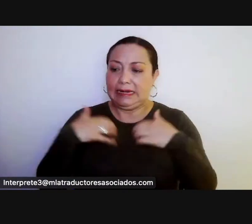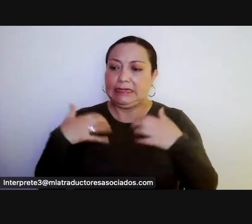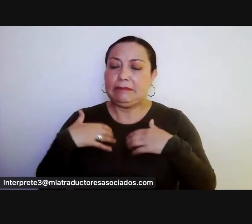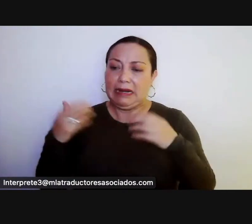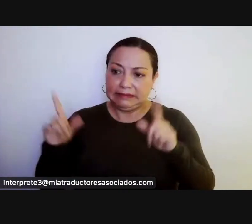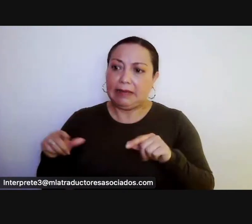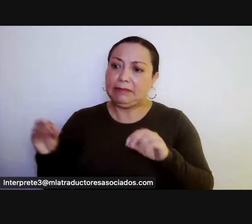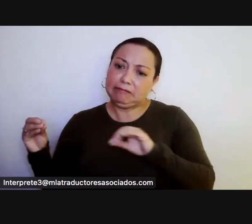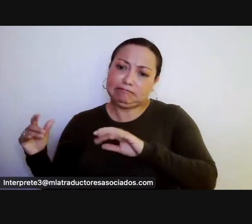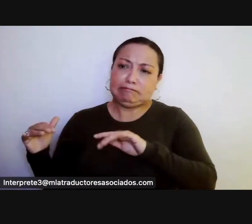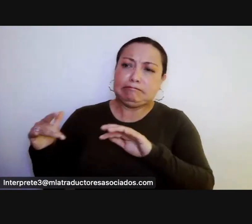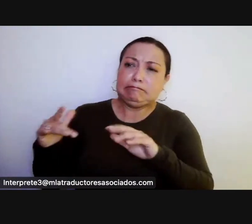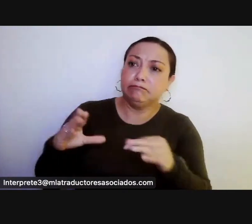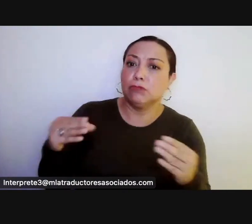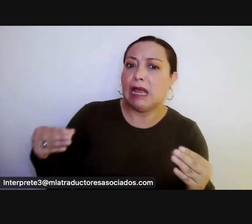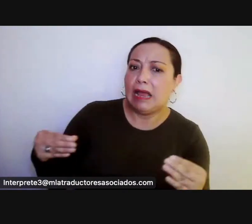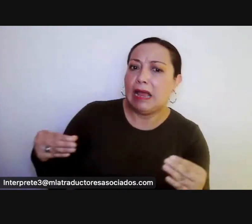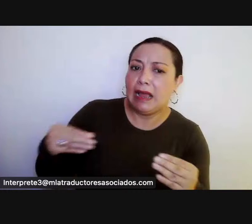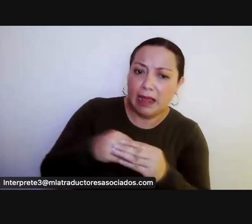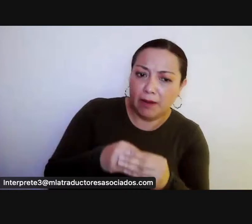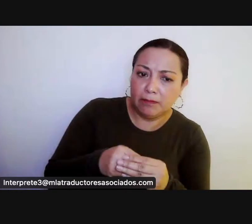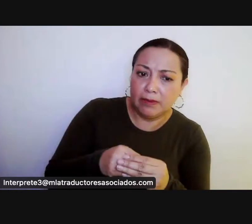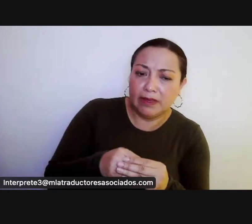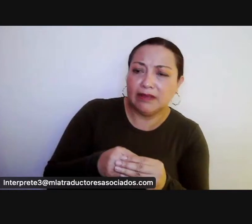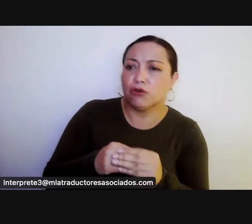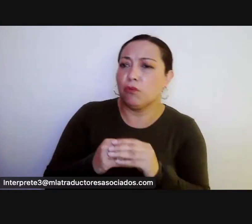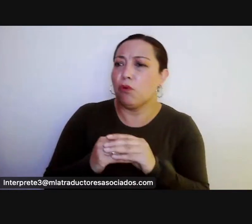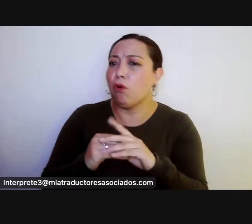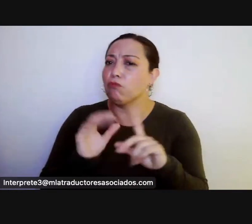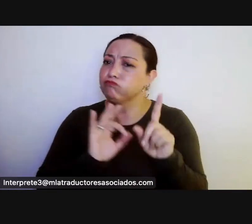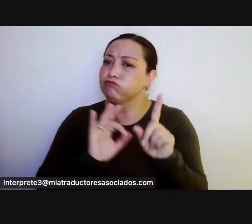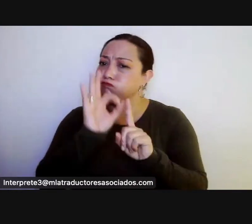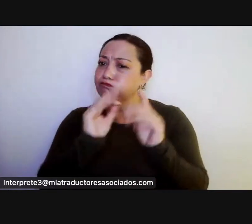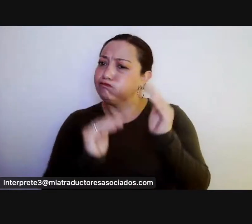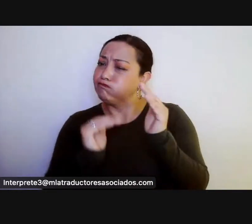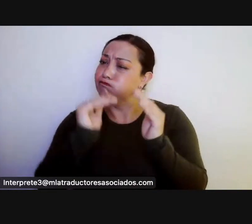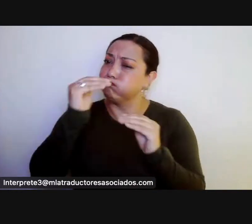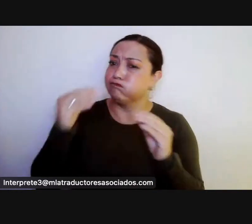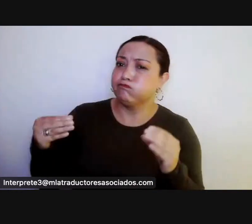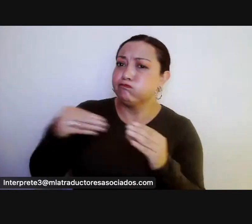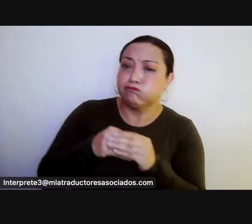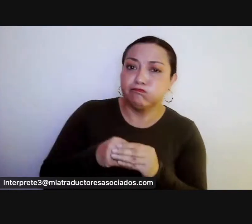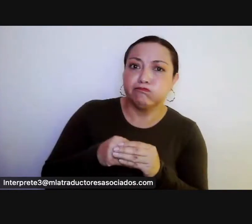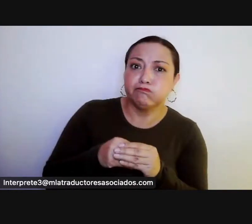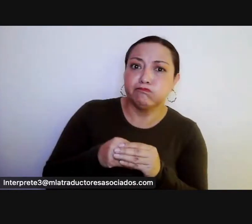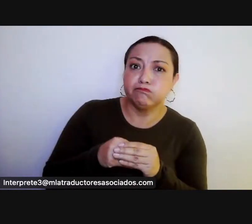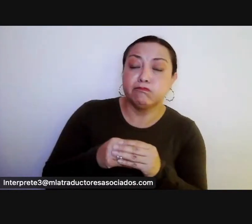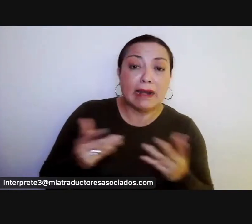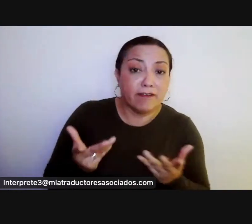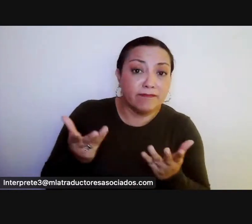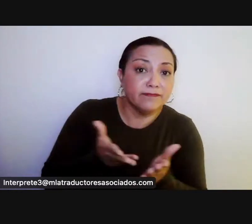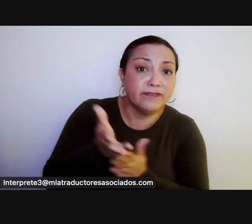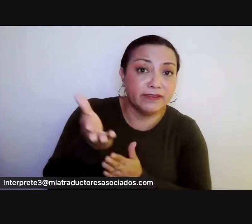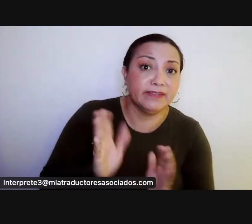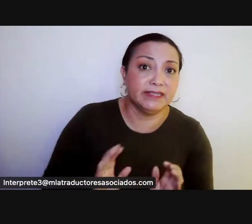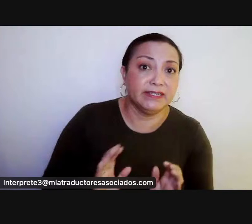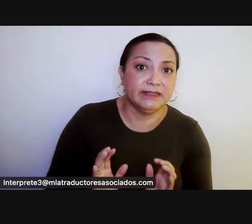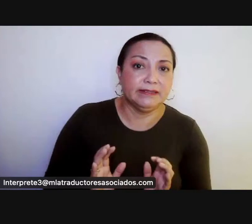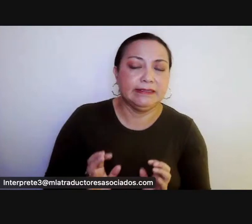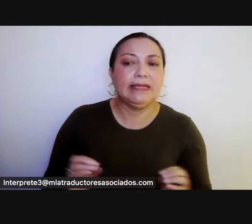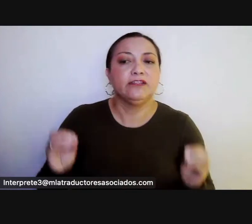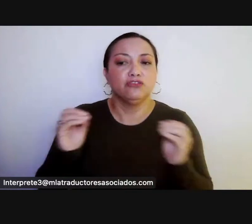is having this displacement that tries to adapt to other types of temperatures in order to